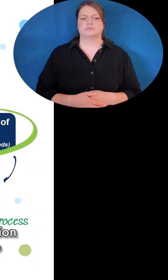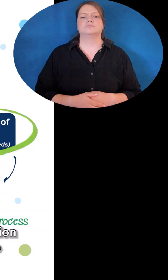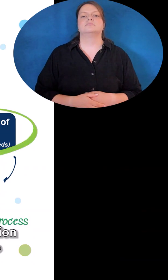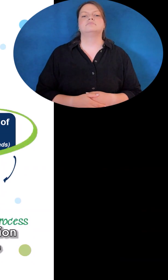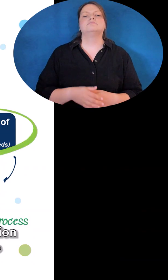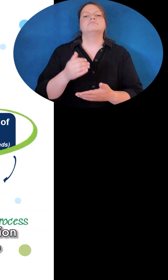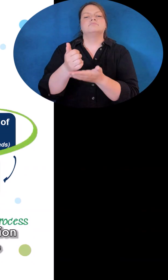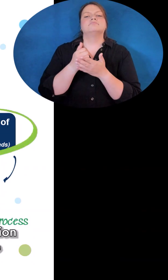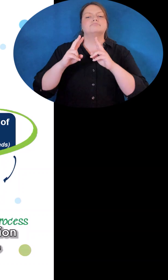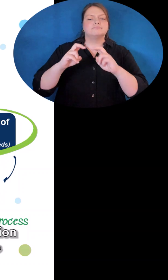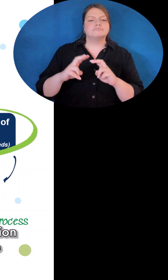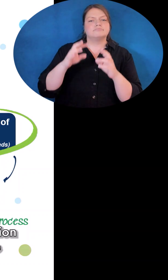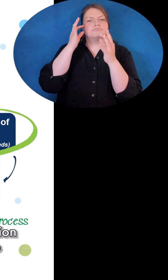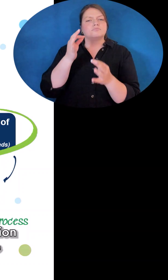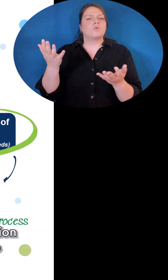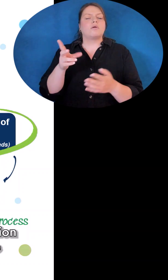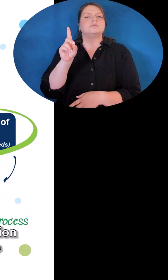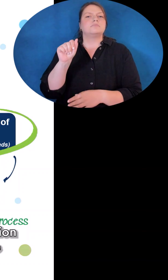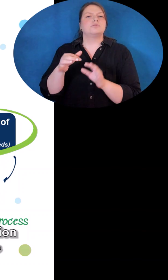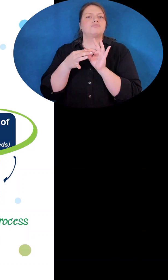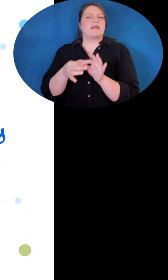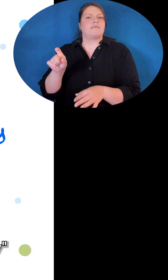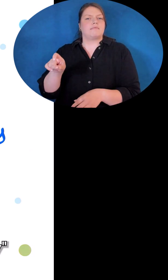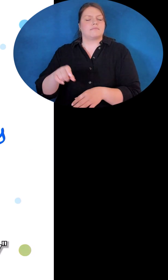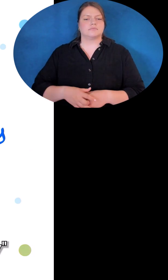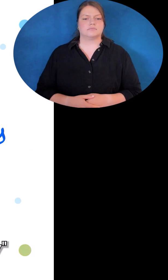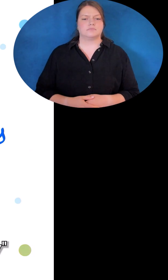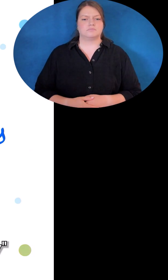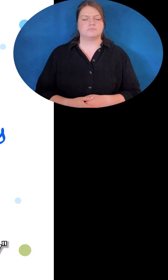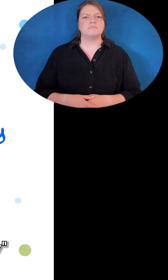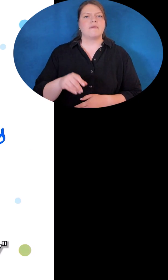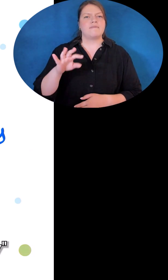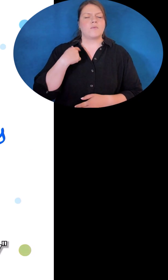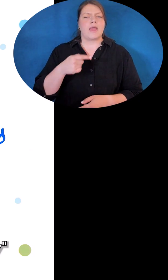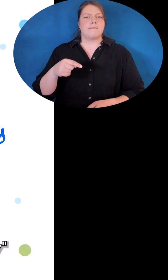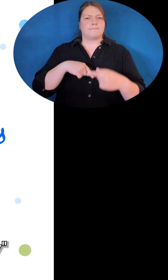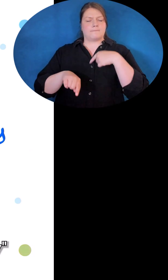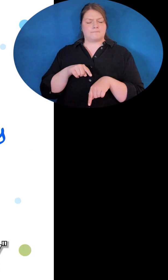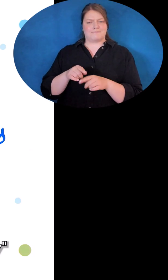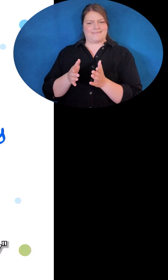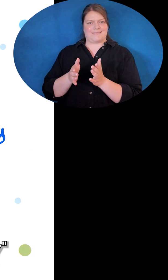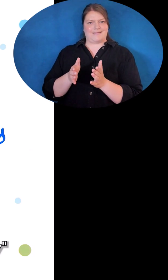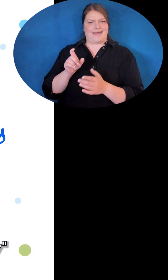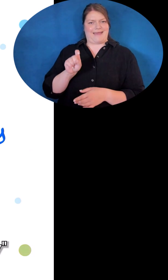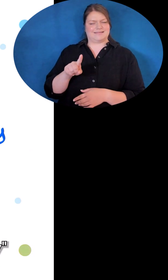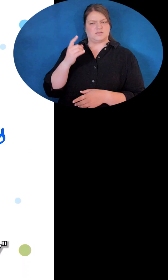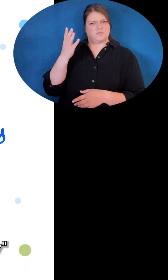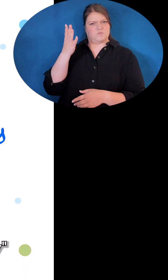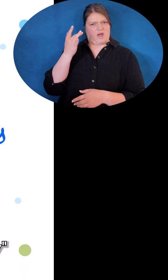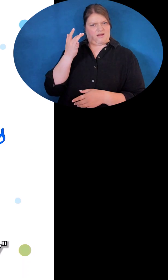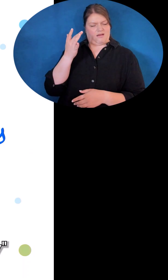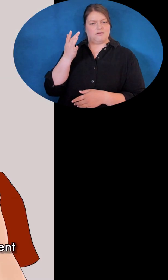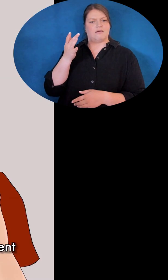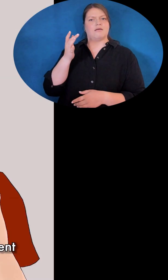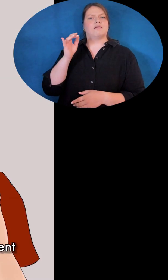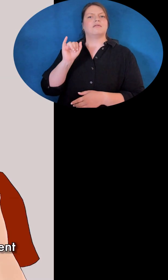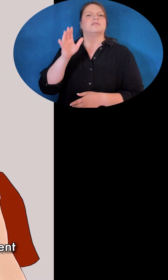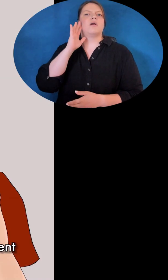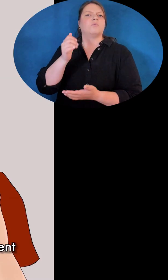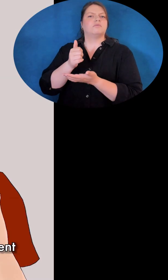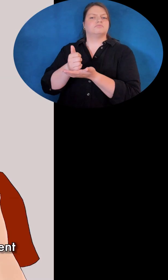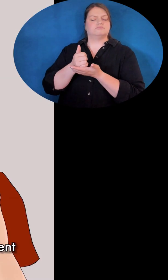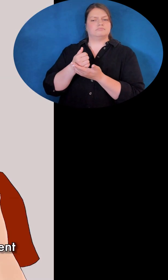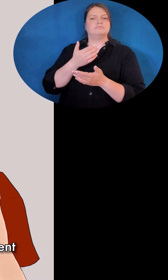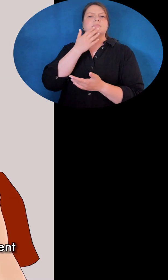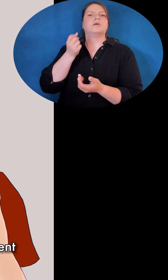we have available to determine disability-related needs. When we ask ourselves the why behind what we see and hear, we can